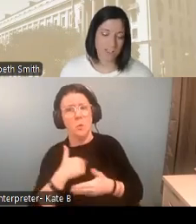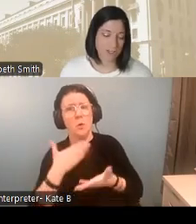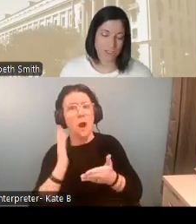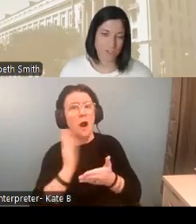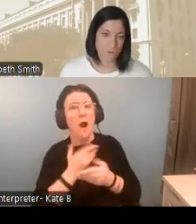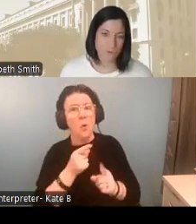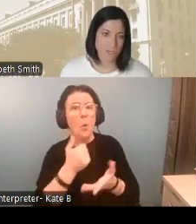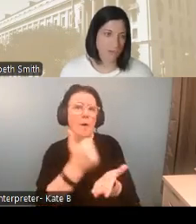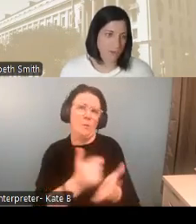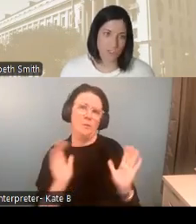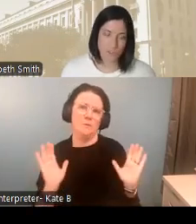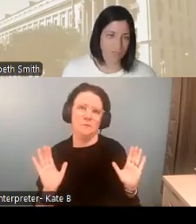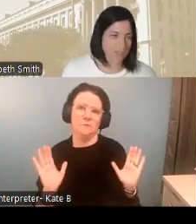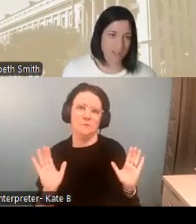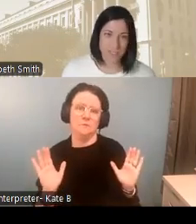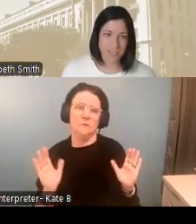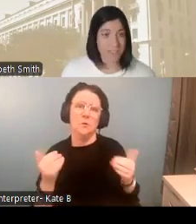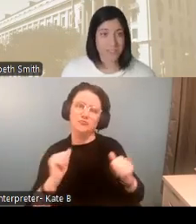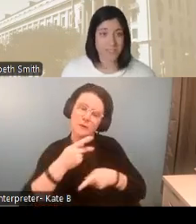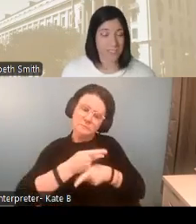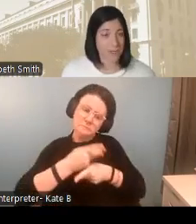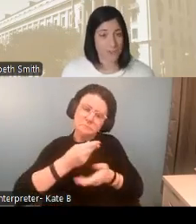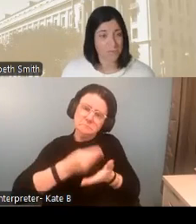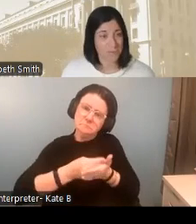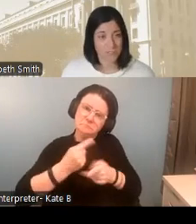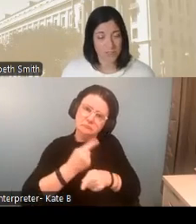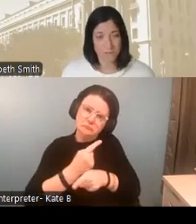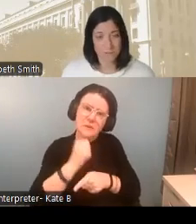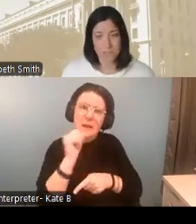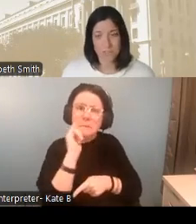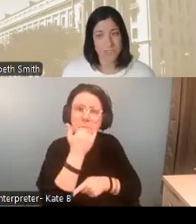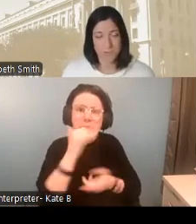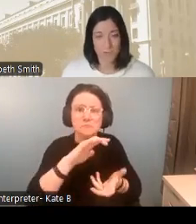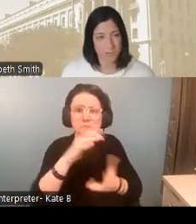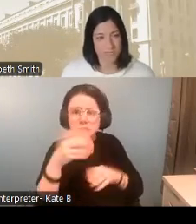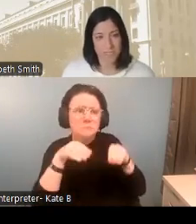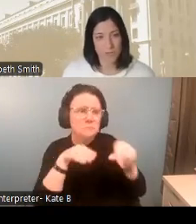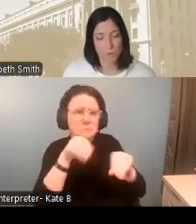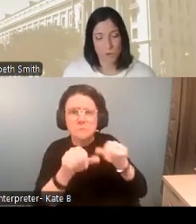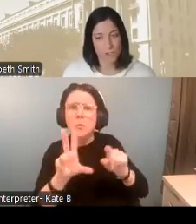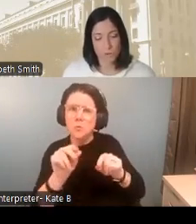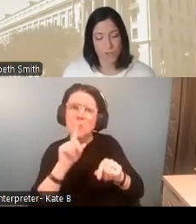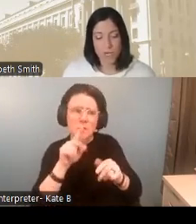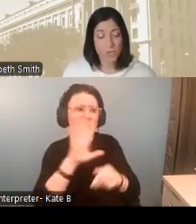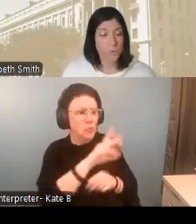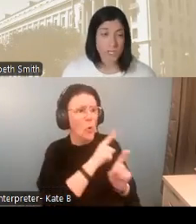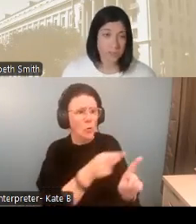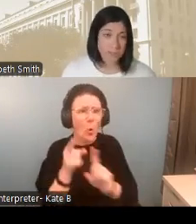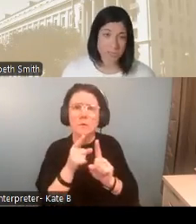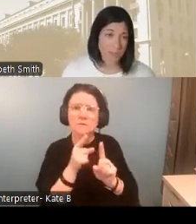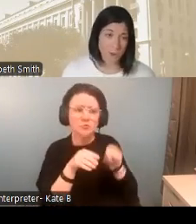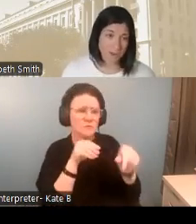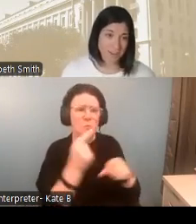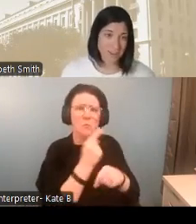all here to be good stewards of these funds and to make sure that the funds are meeting their intended purposes. I know that you all do really,